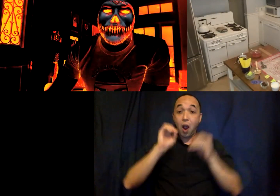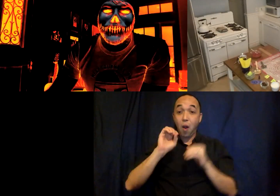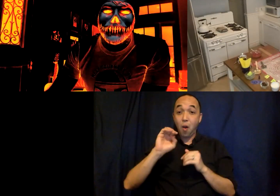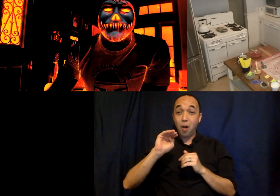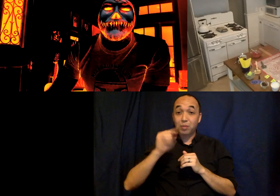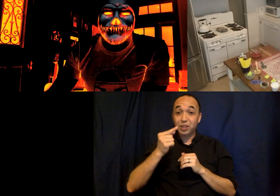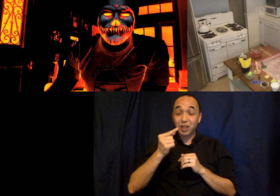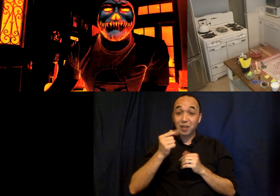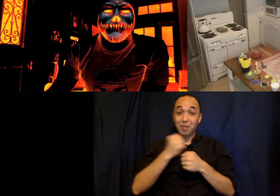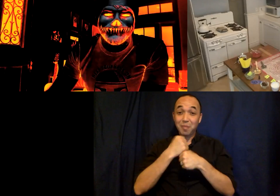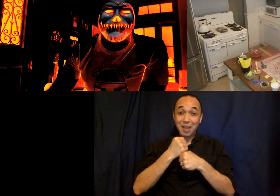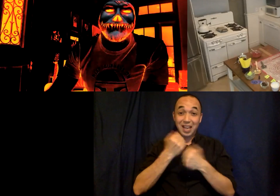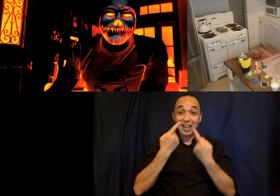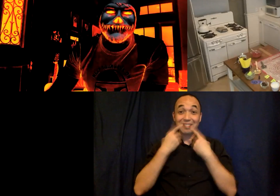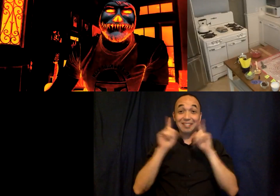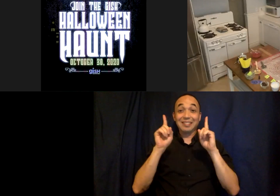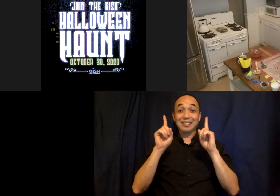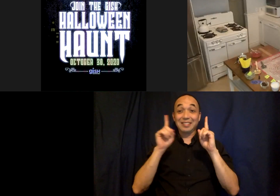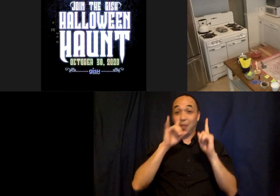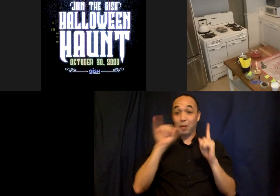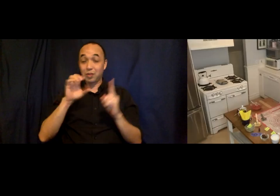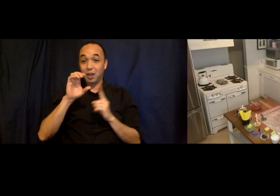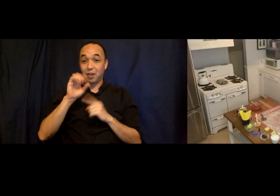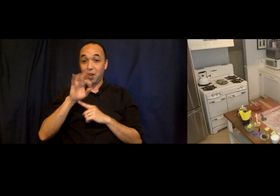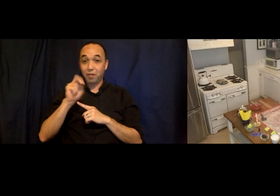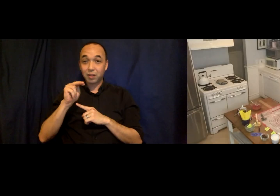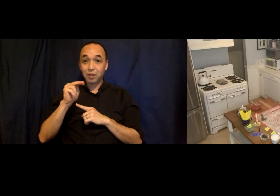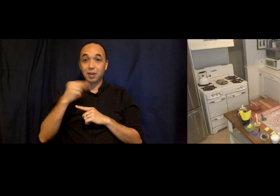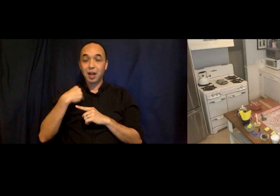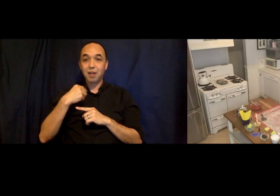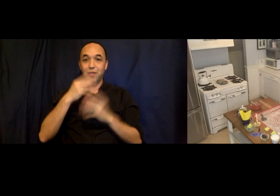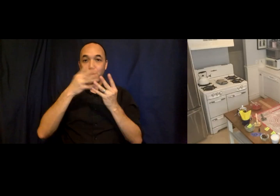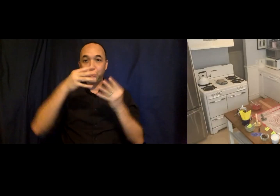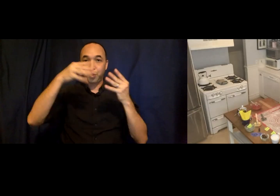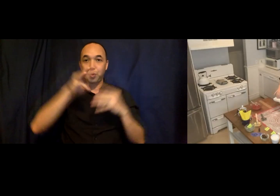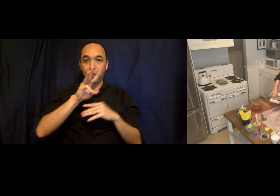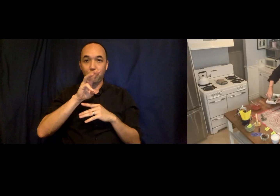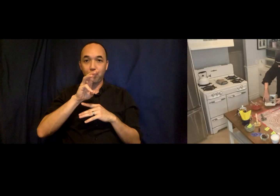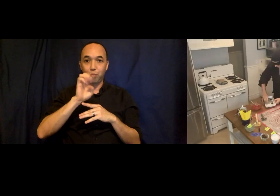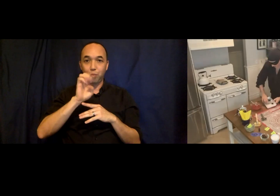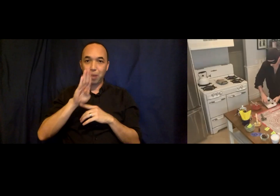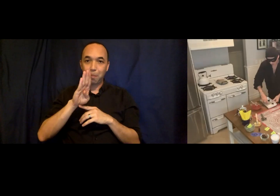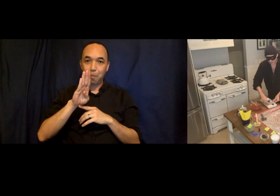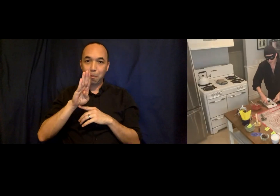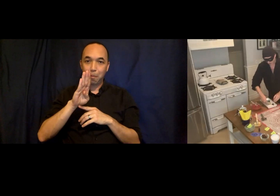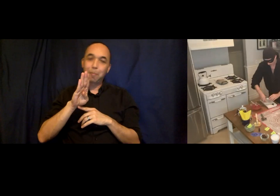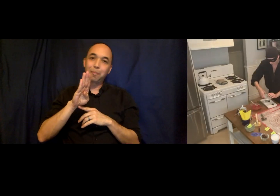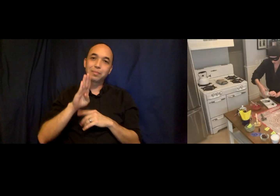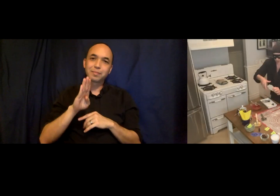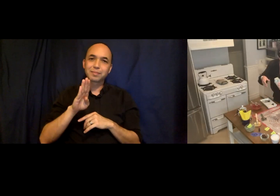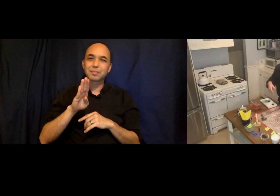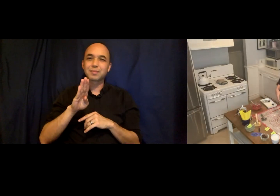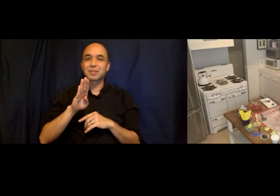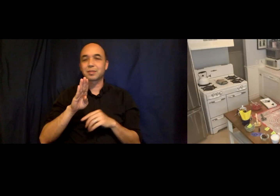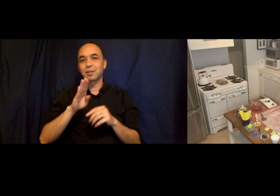like coffins. We even got cobwebs. I'm gonna do that for you real quick right now. I made some icing, right? I put